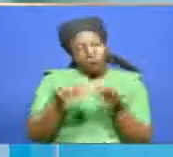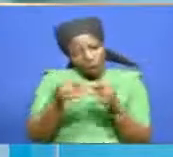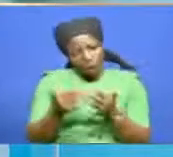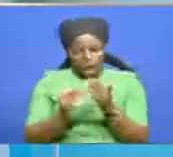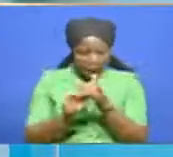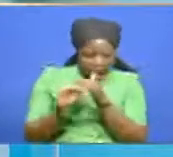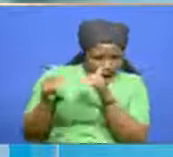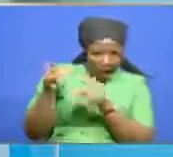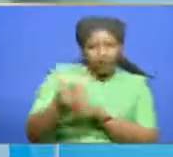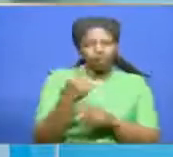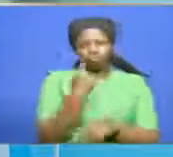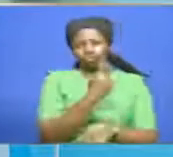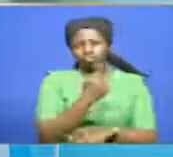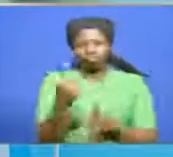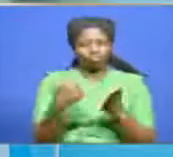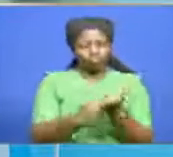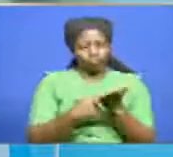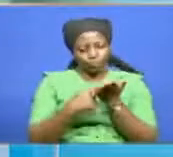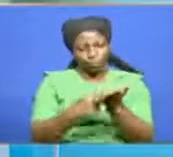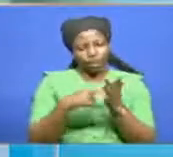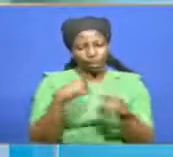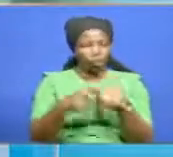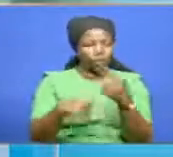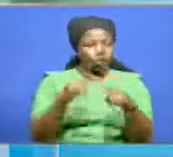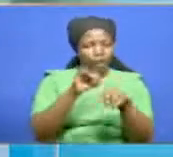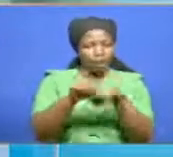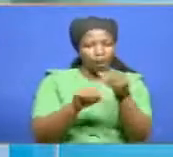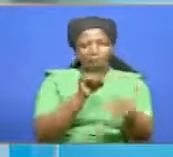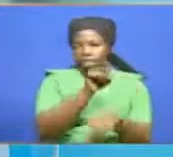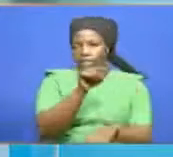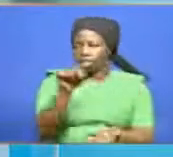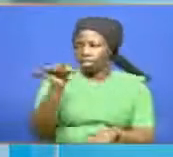every discussions go on those